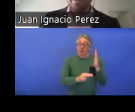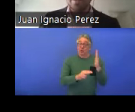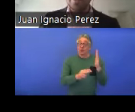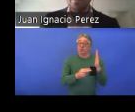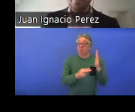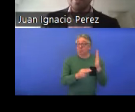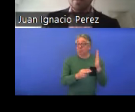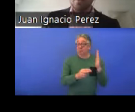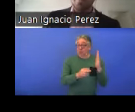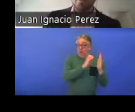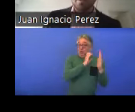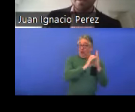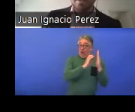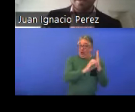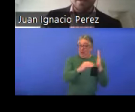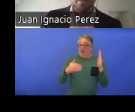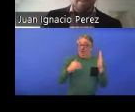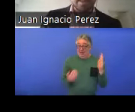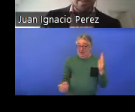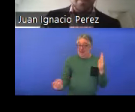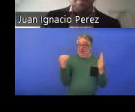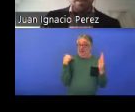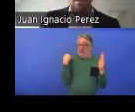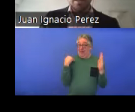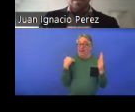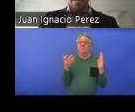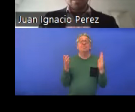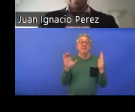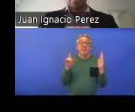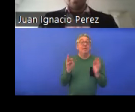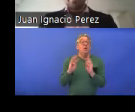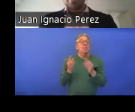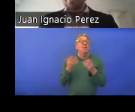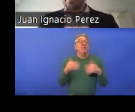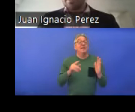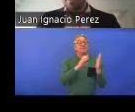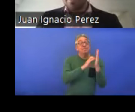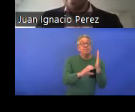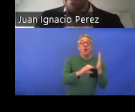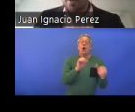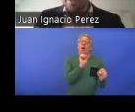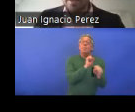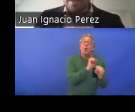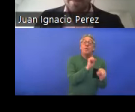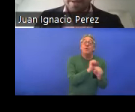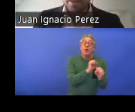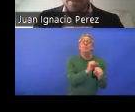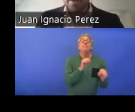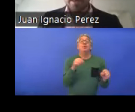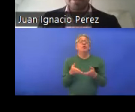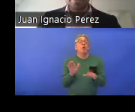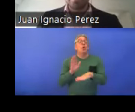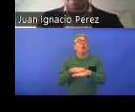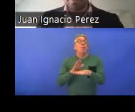number 8 on the right to employment under Article 27. The more interesting function